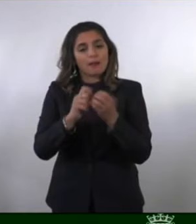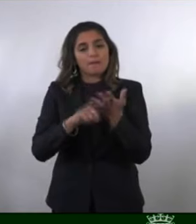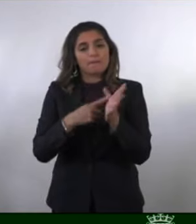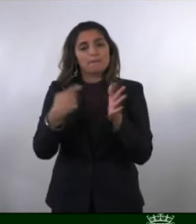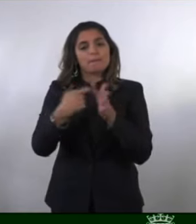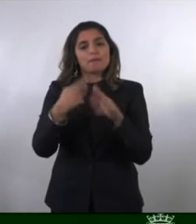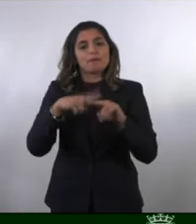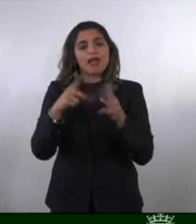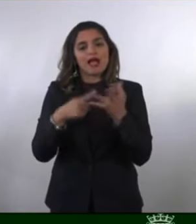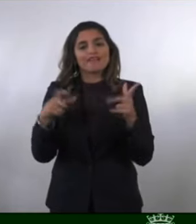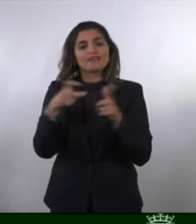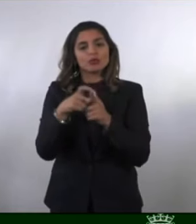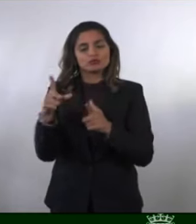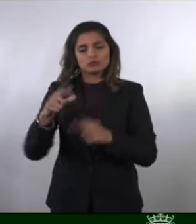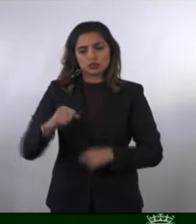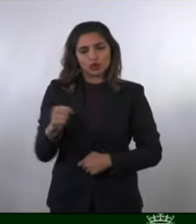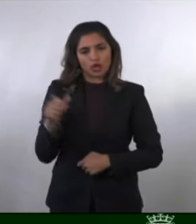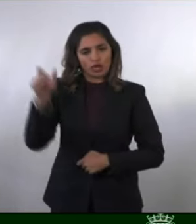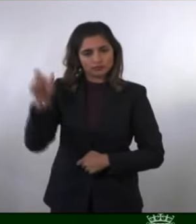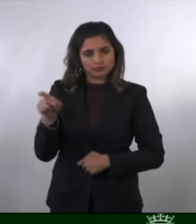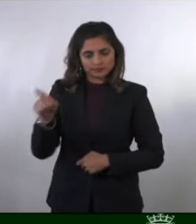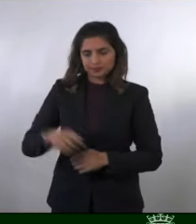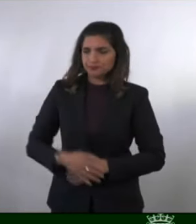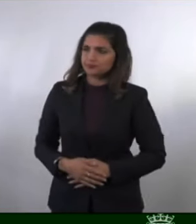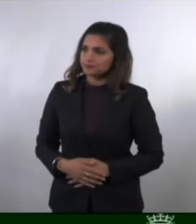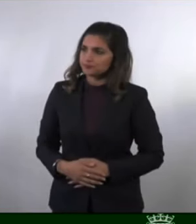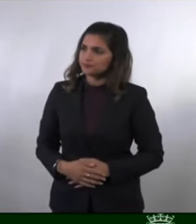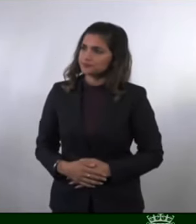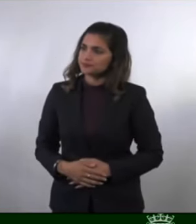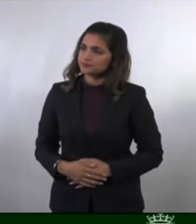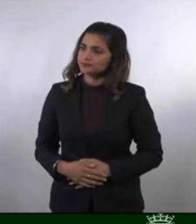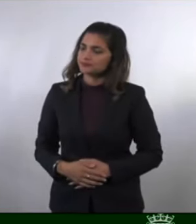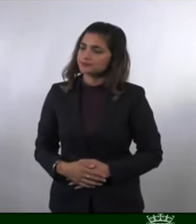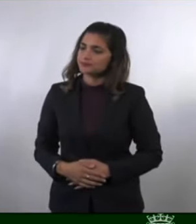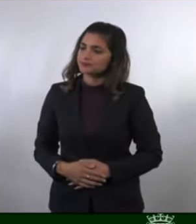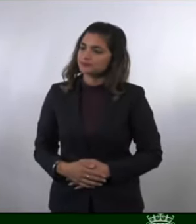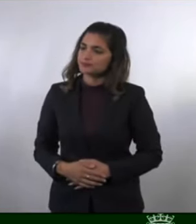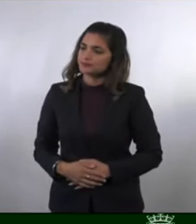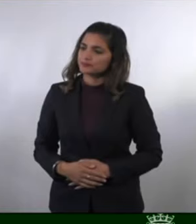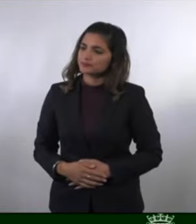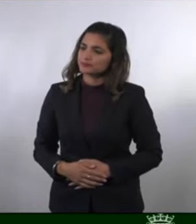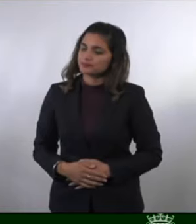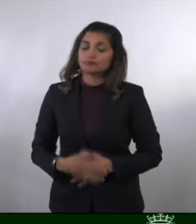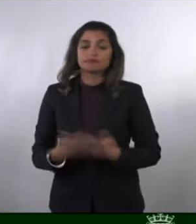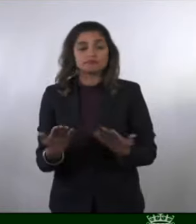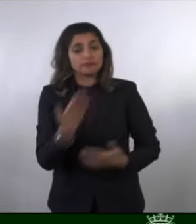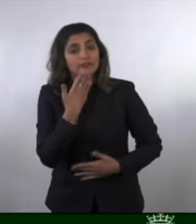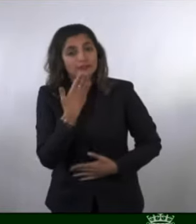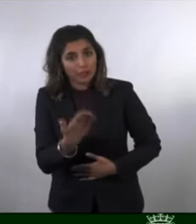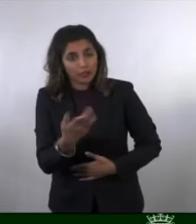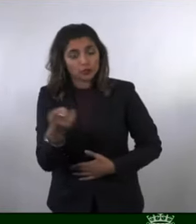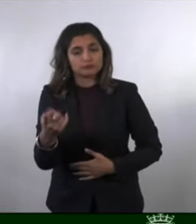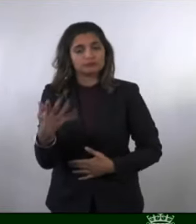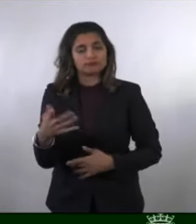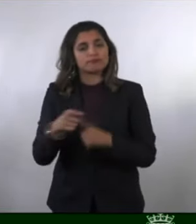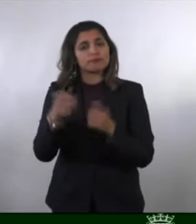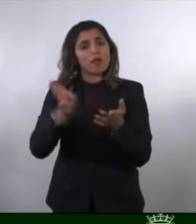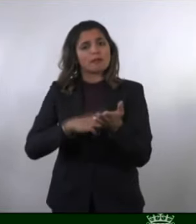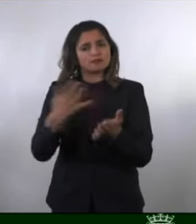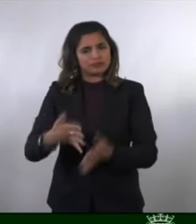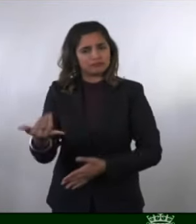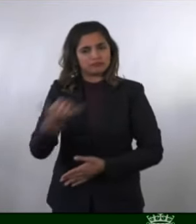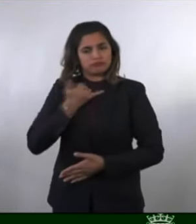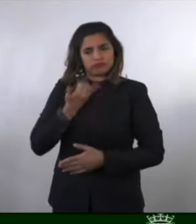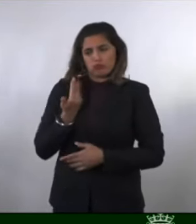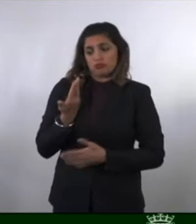I would like to thank the Prime Minister for advance sight of his statement and for his telephone call earlier today. Mr. Speaker,